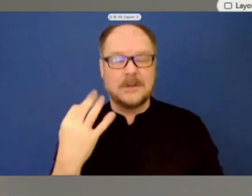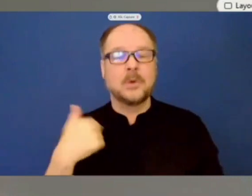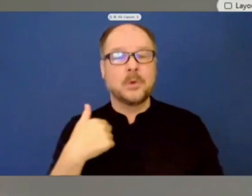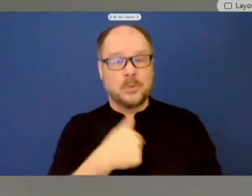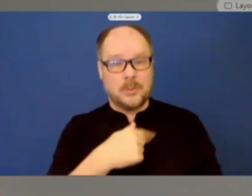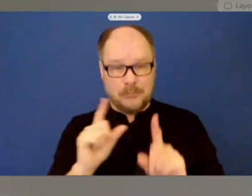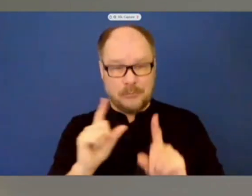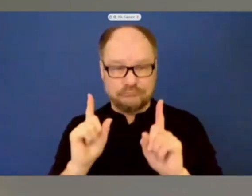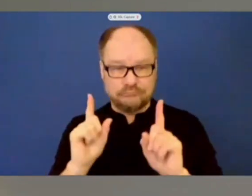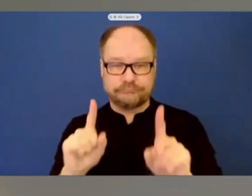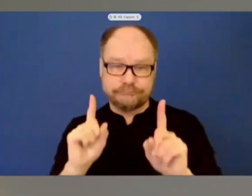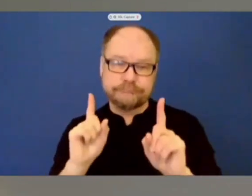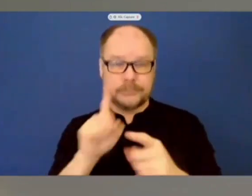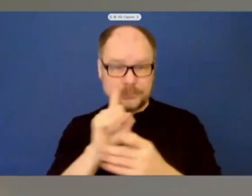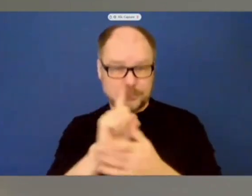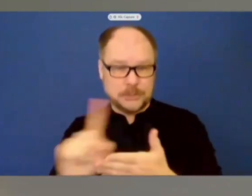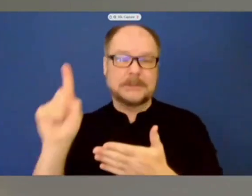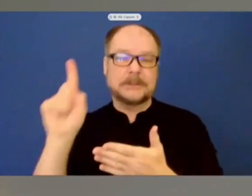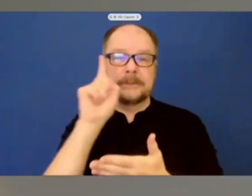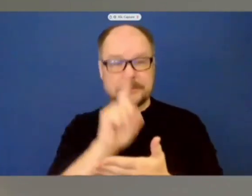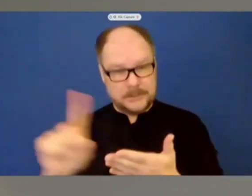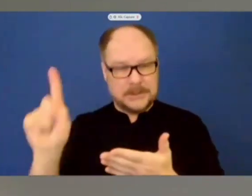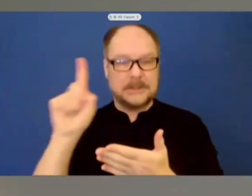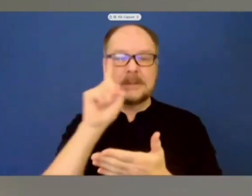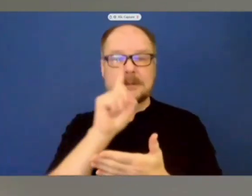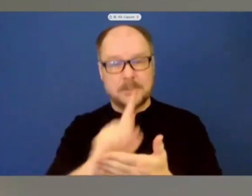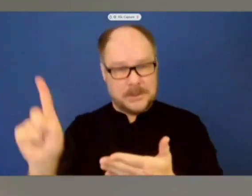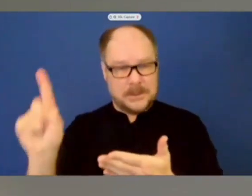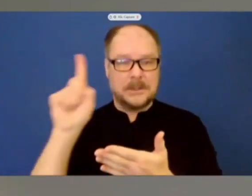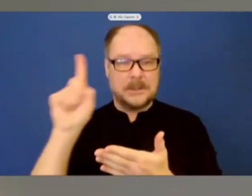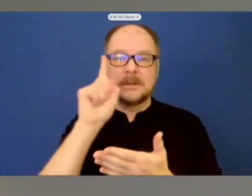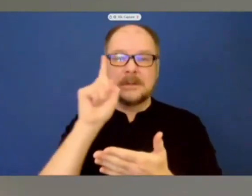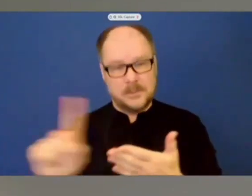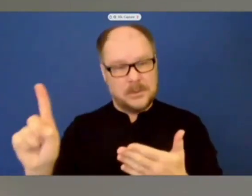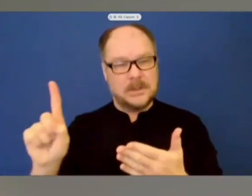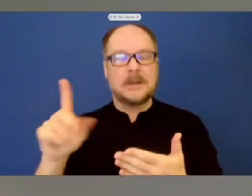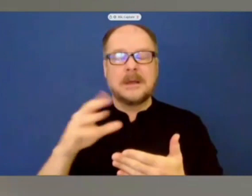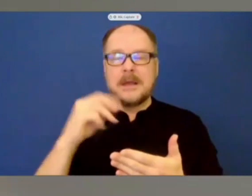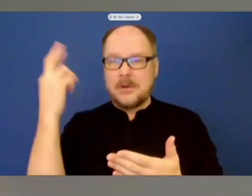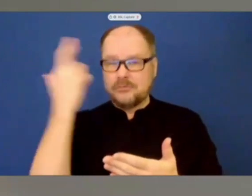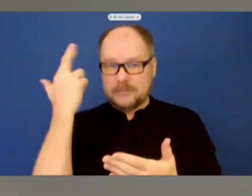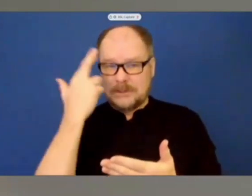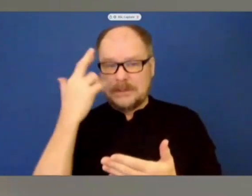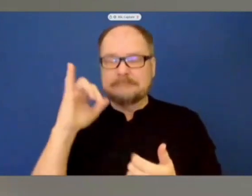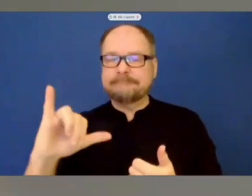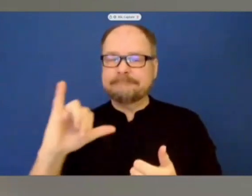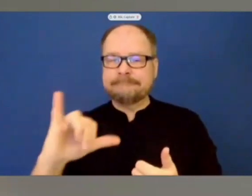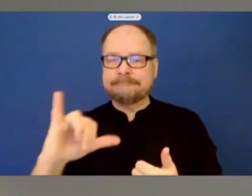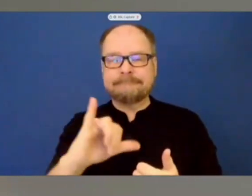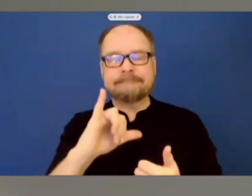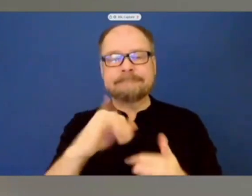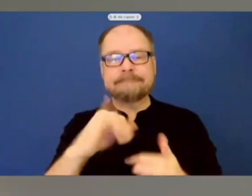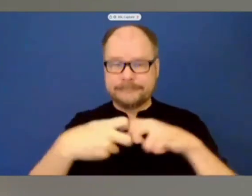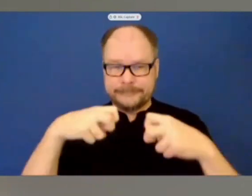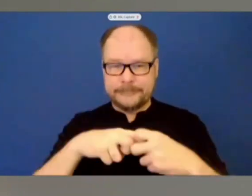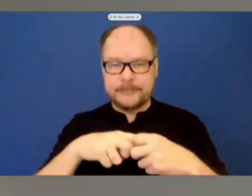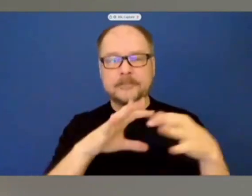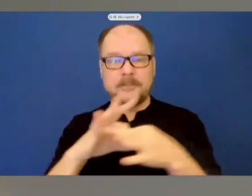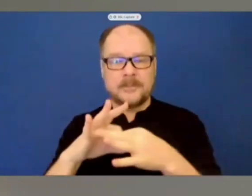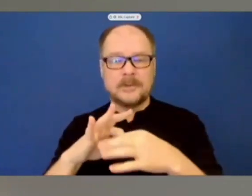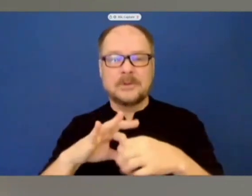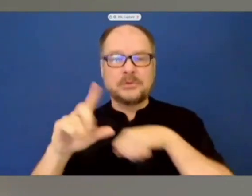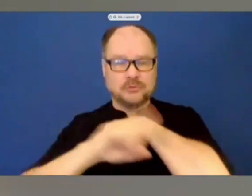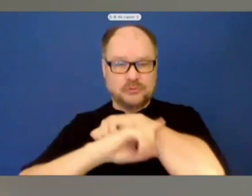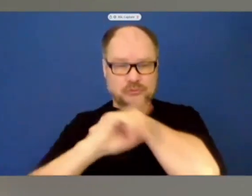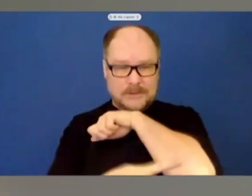weekly basis looking at the situation, recognizing the fact that there continued to be a huge problem with trash